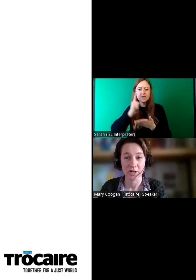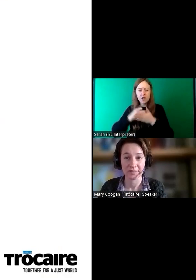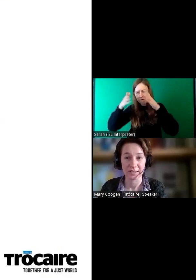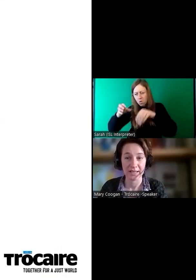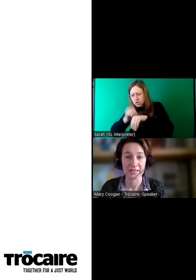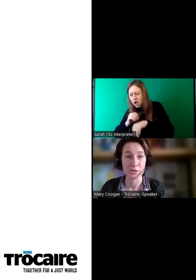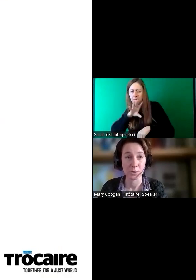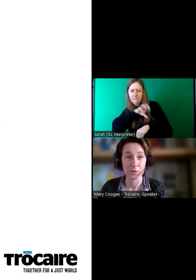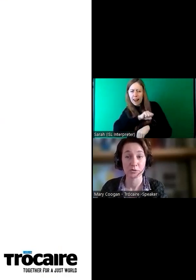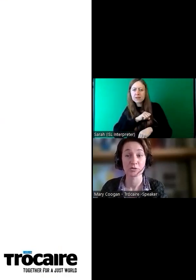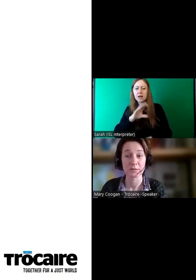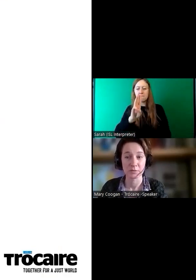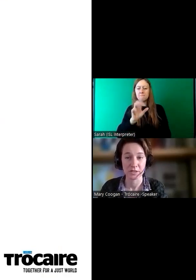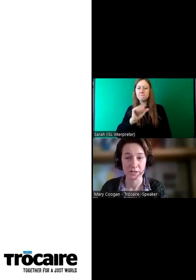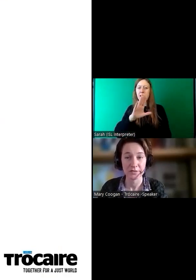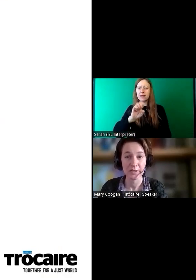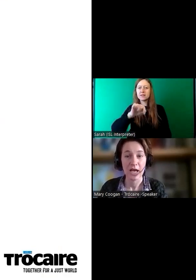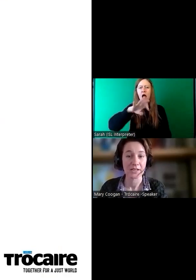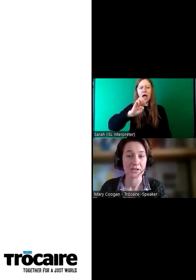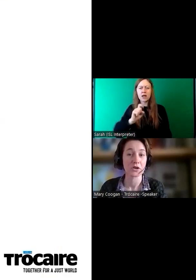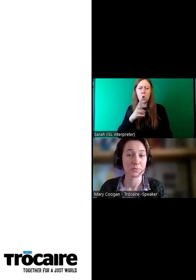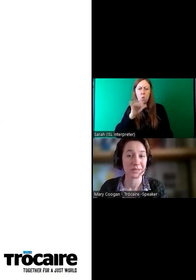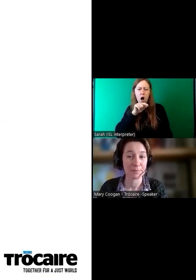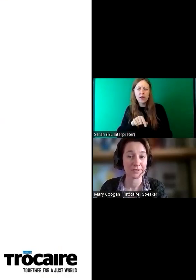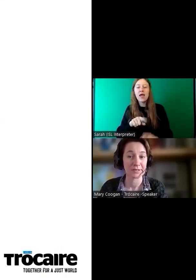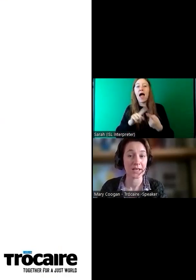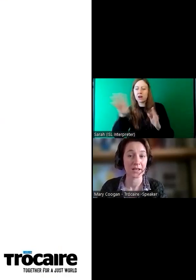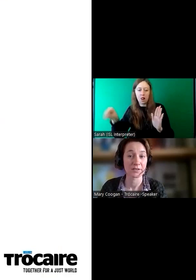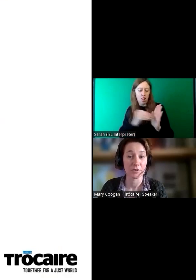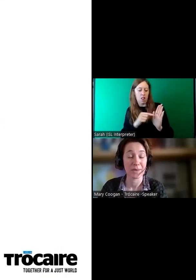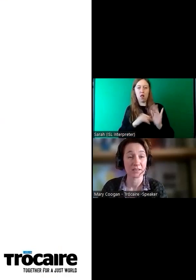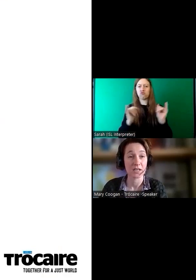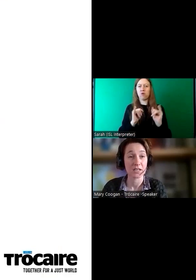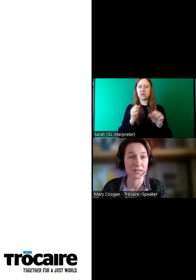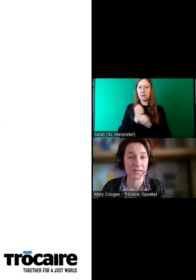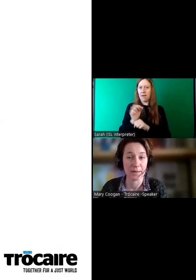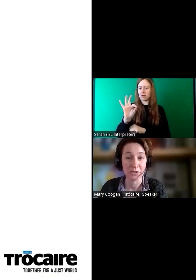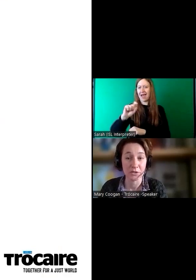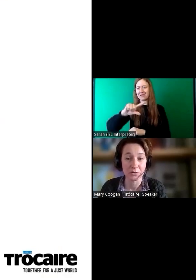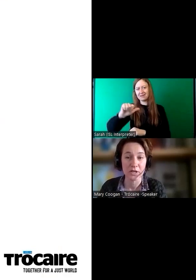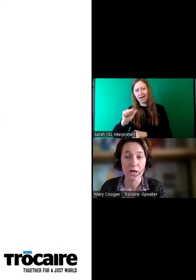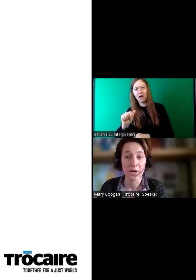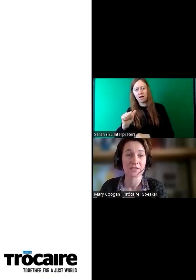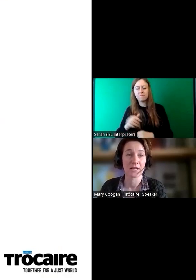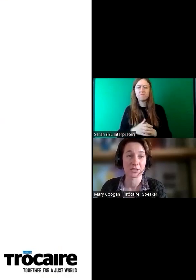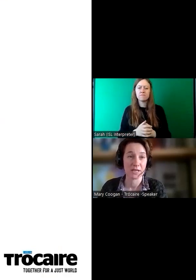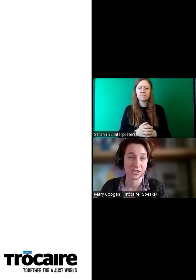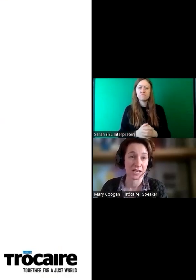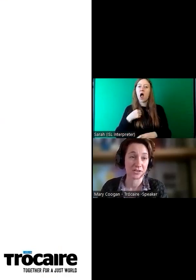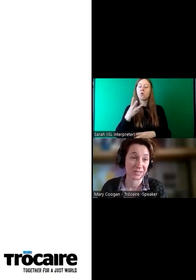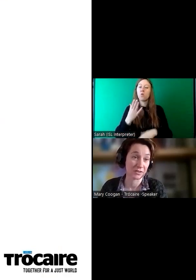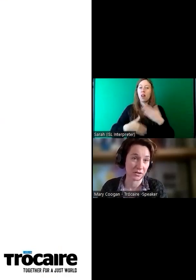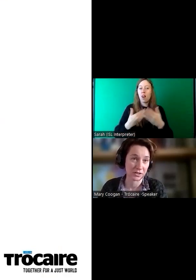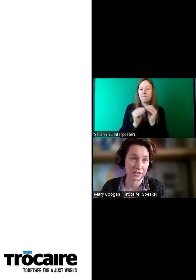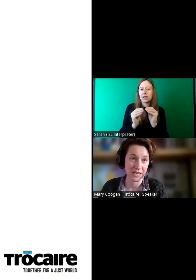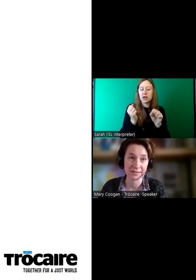current crisis in Gaza into our most recent materials. And I'll show some examples and highlight some of the methodologies that can be used by development